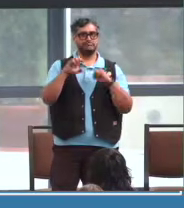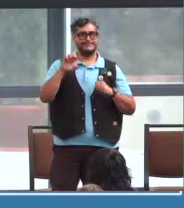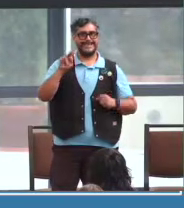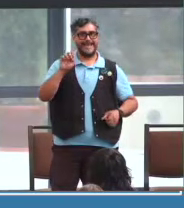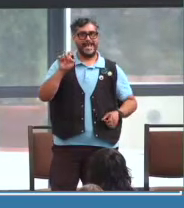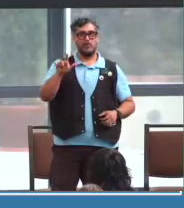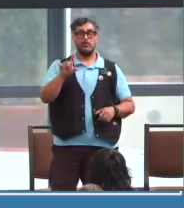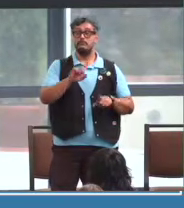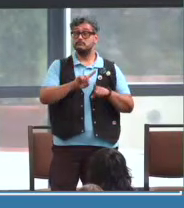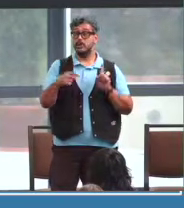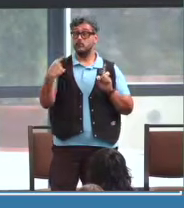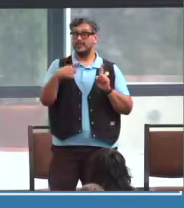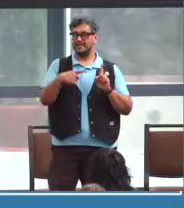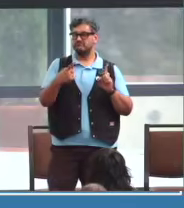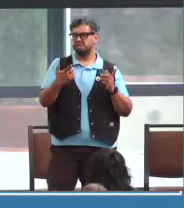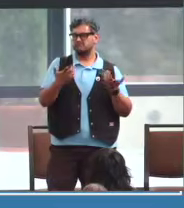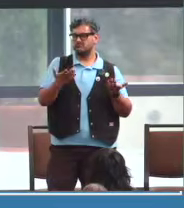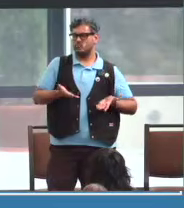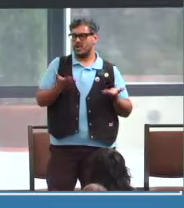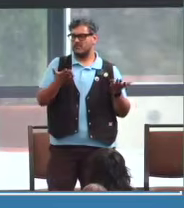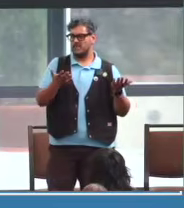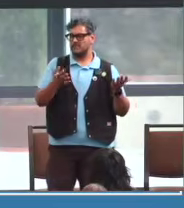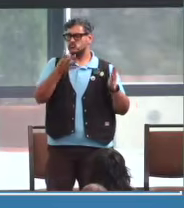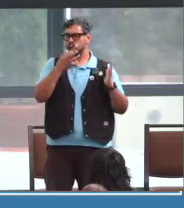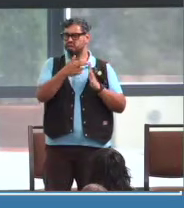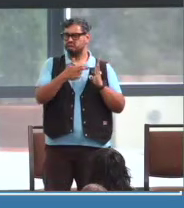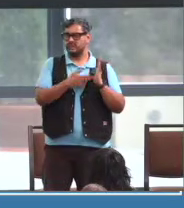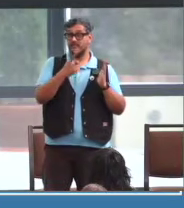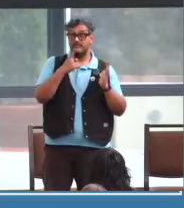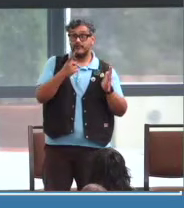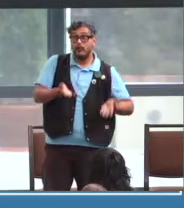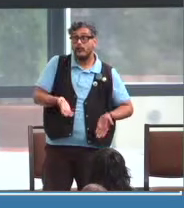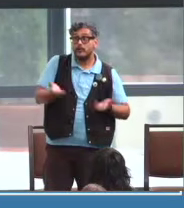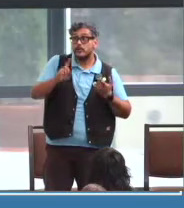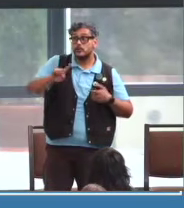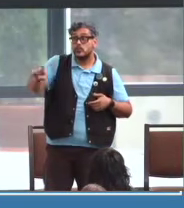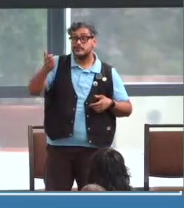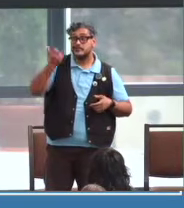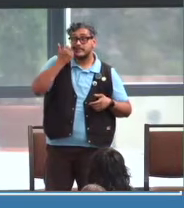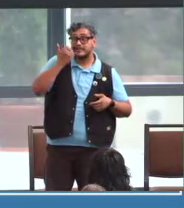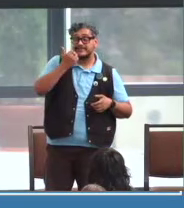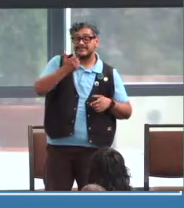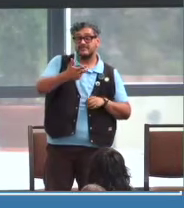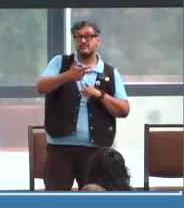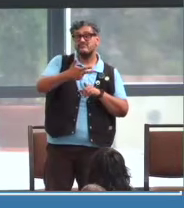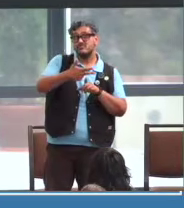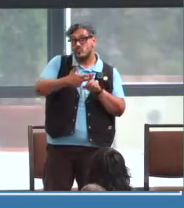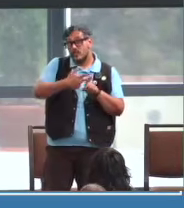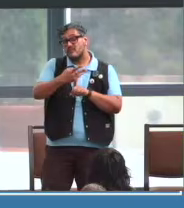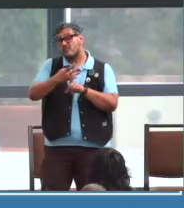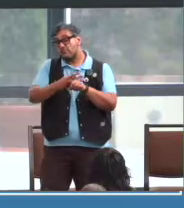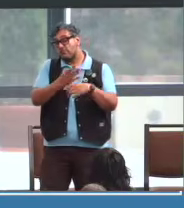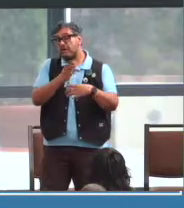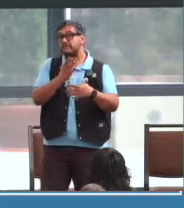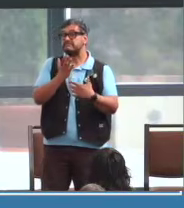are recommending, and the guidelines that will come out, we're endorsing that people see the dentist every 3 to 4 months at least, so